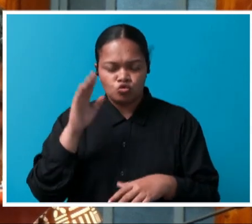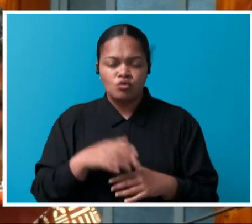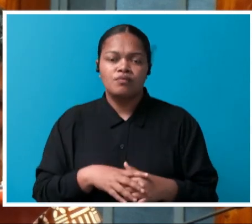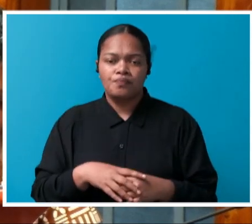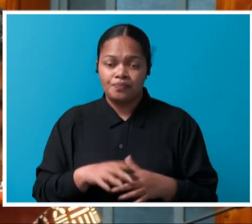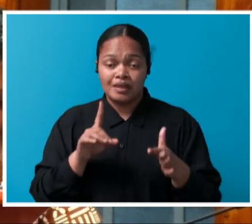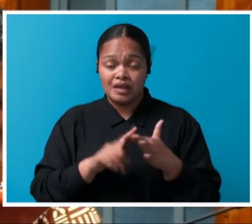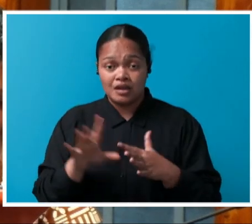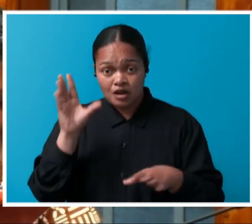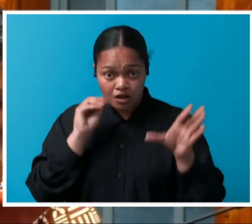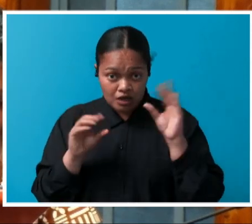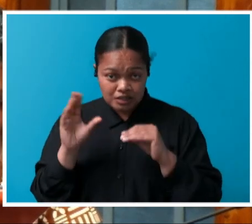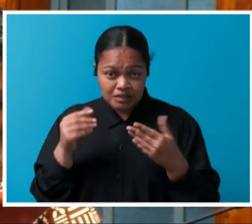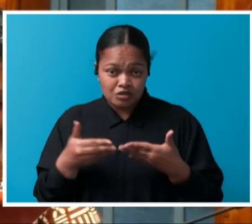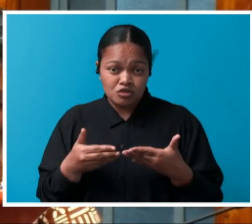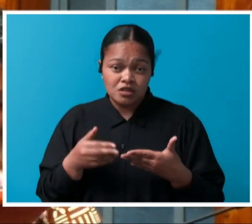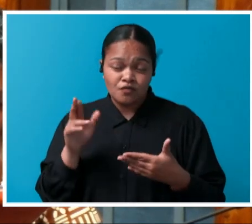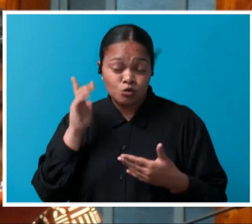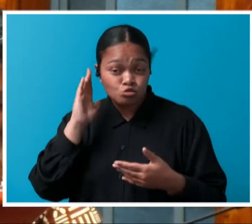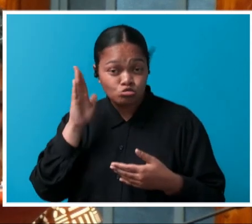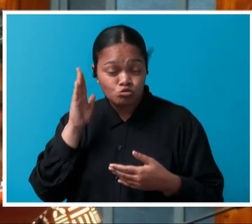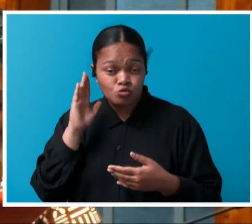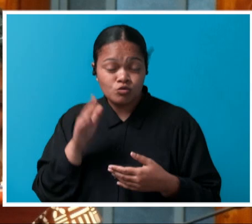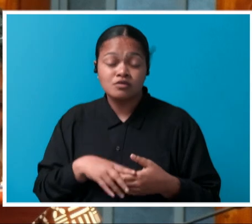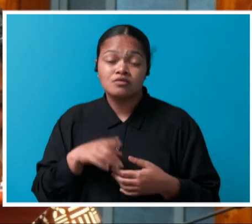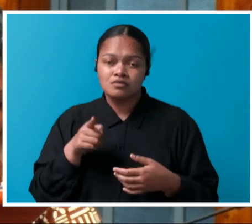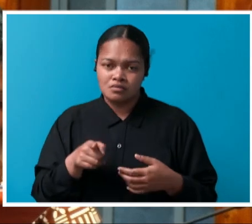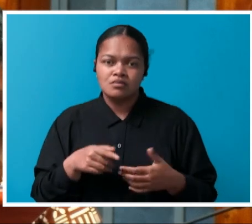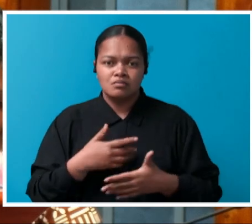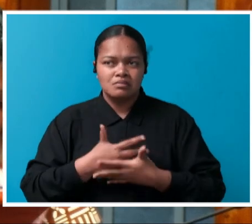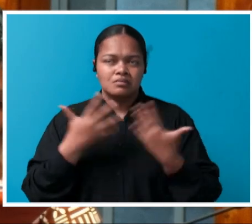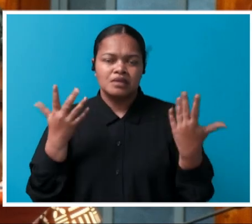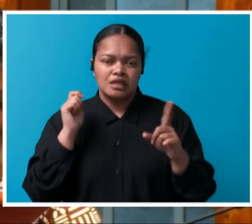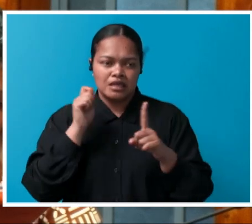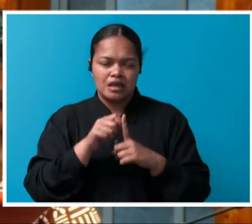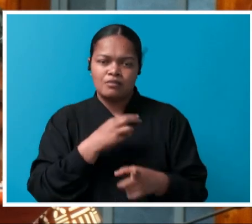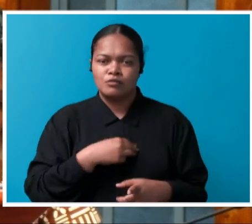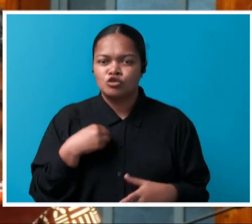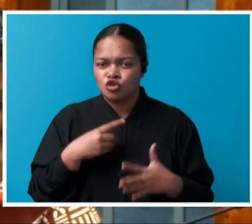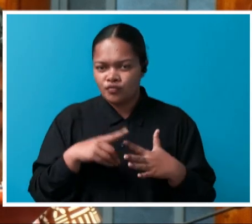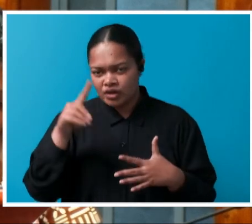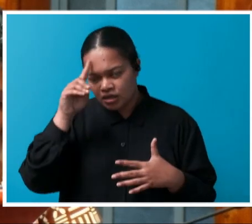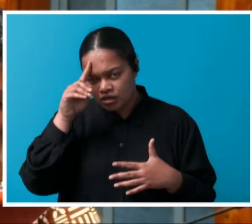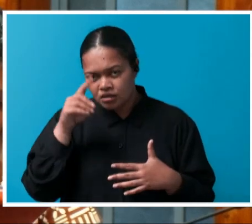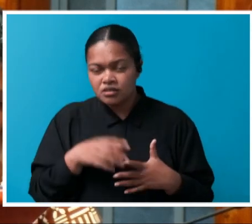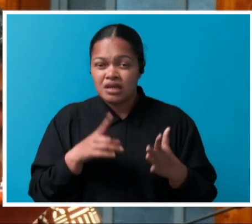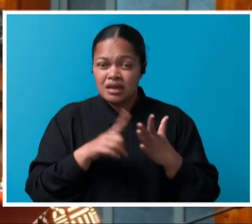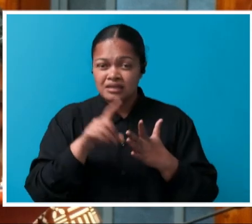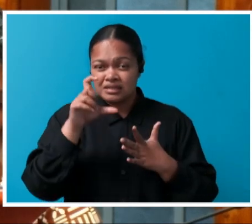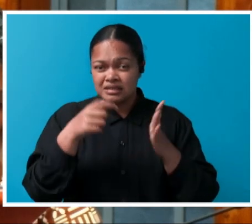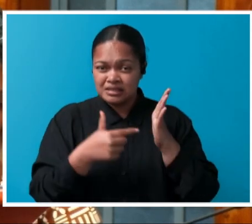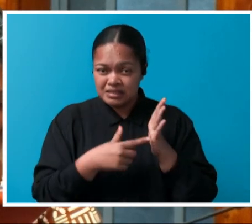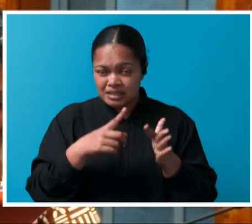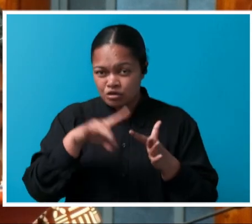e-learning for schools, this has been a major target for Ministry of Education. An ICT in